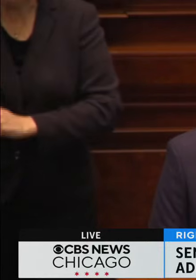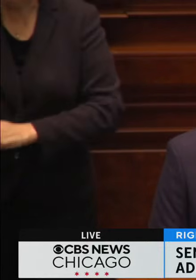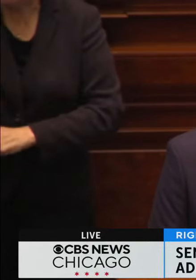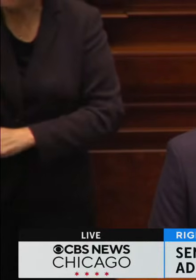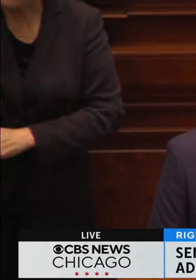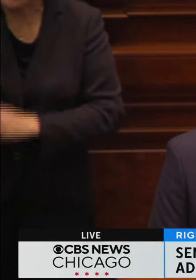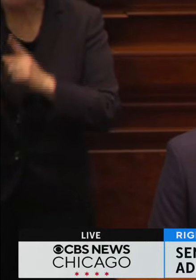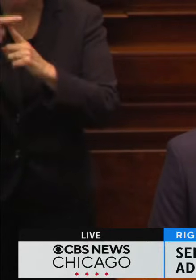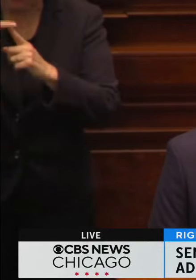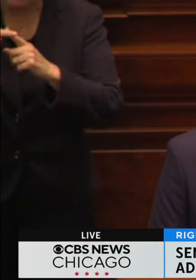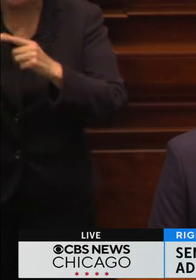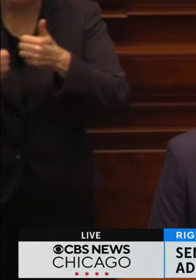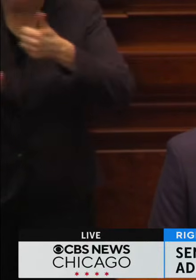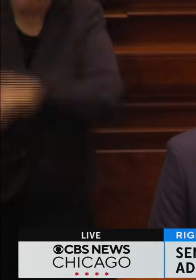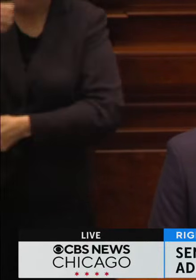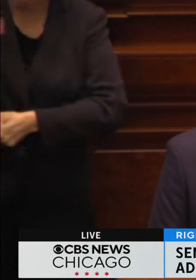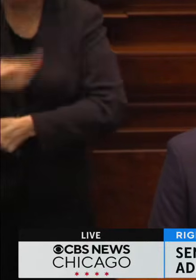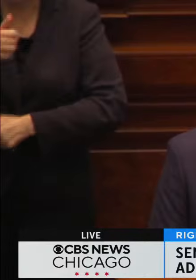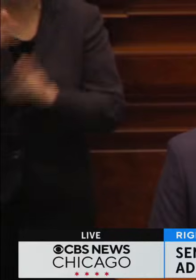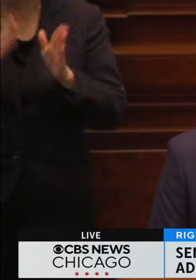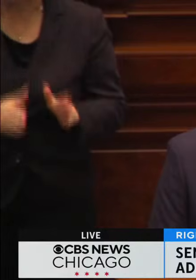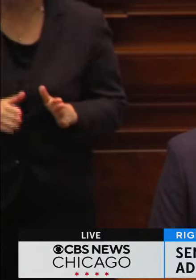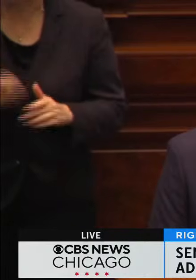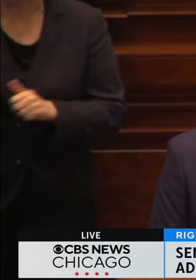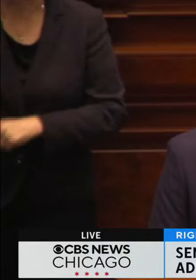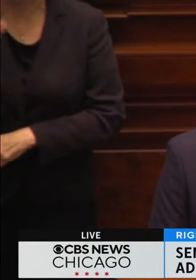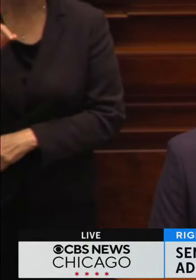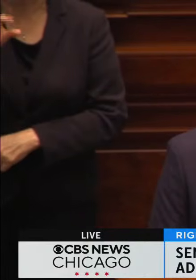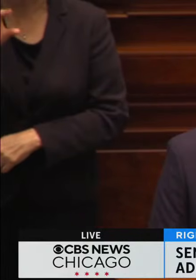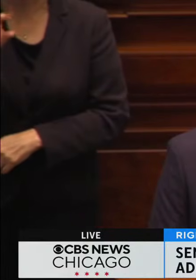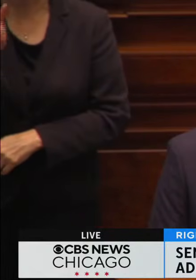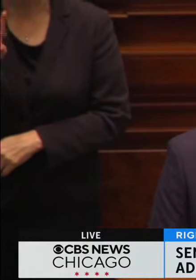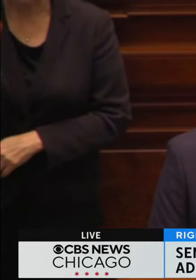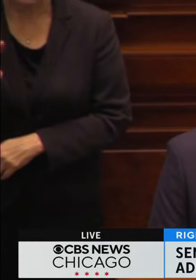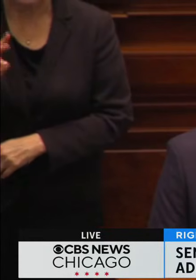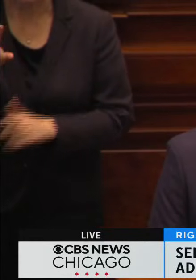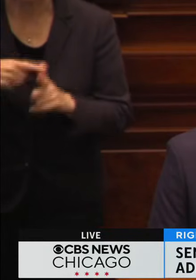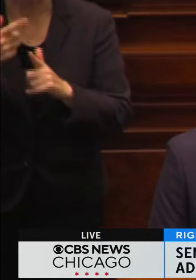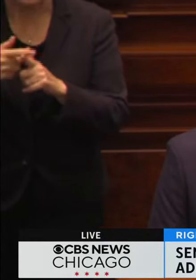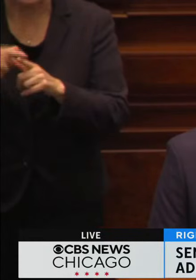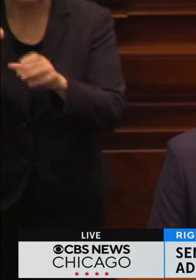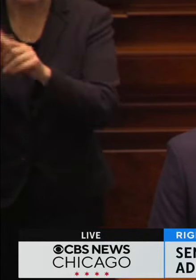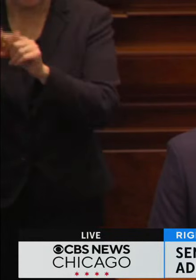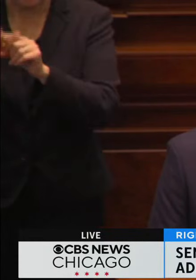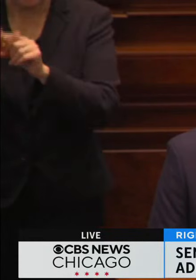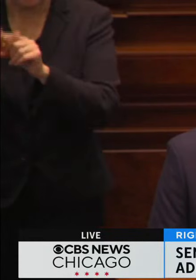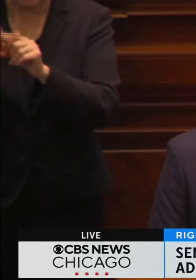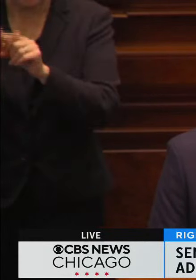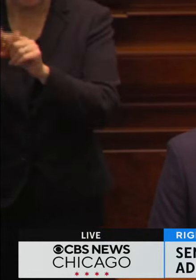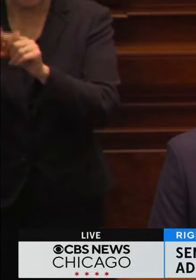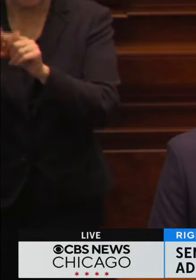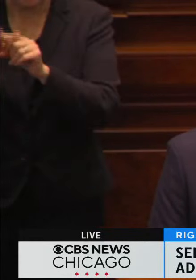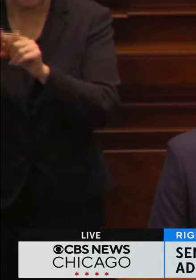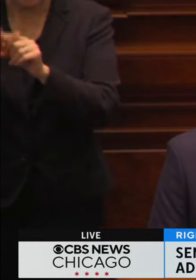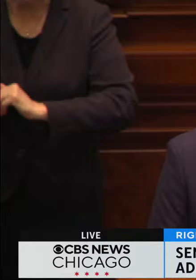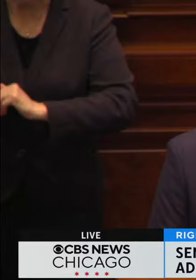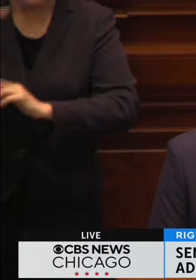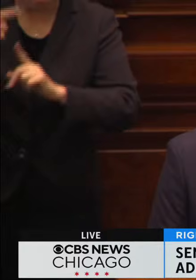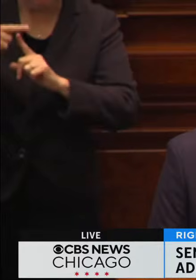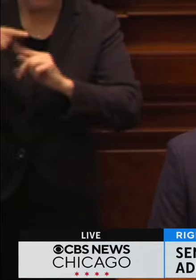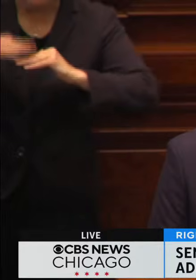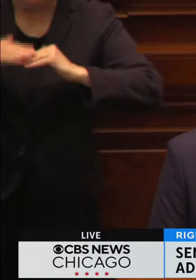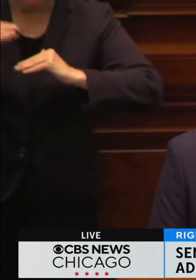5th, 1996, and he proceeded to be reelected by at least 10 points in 2002,